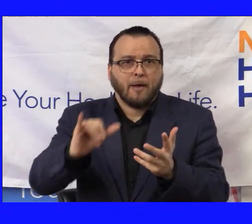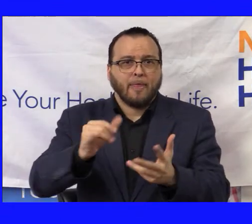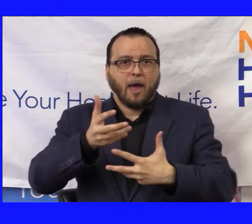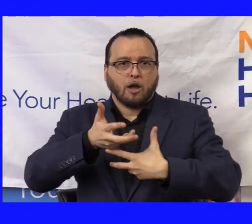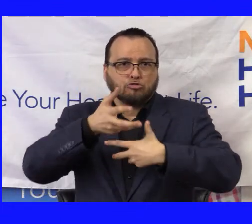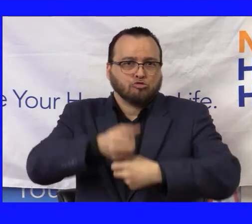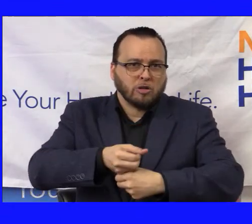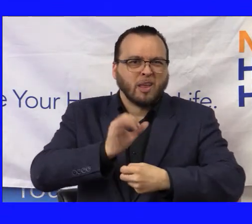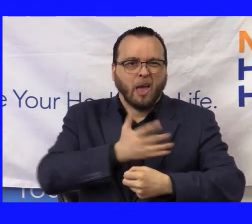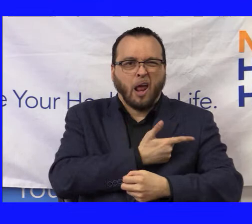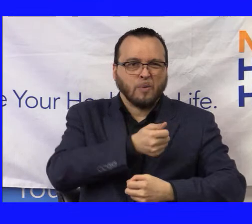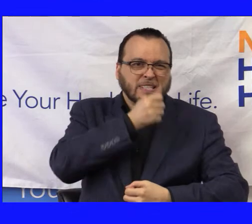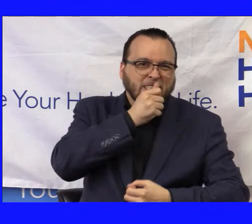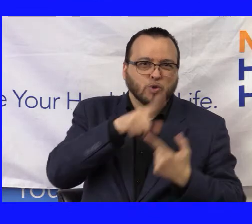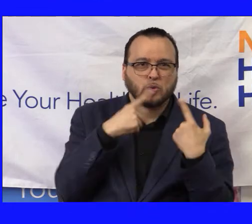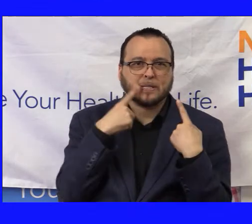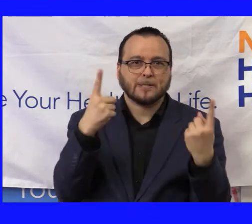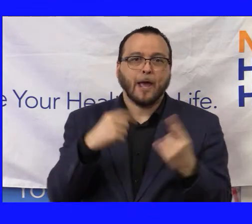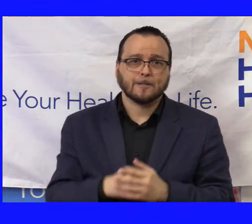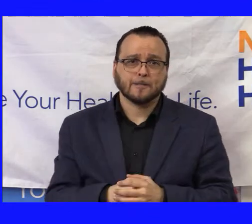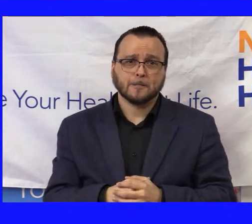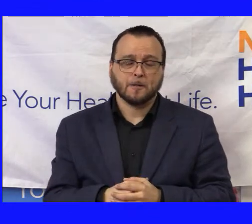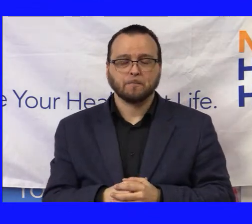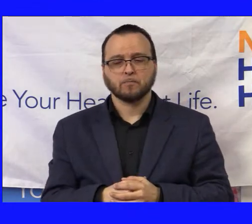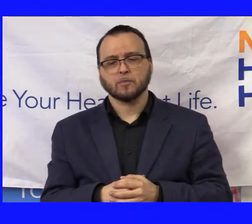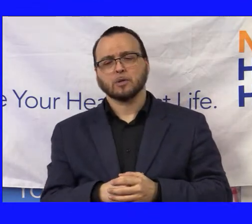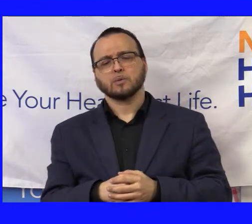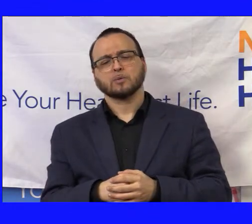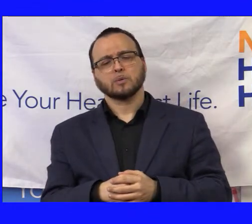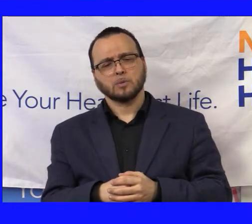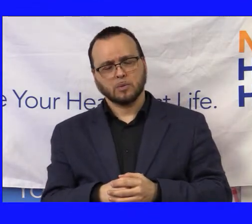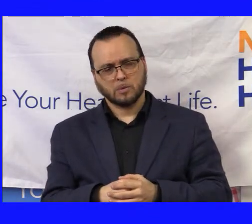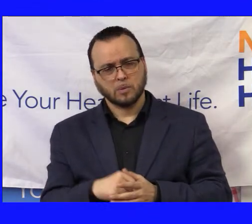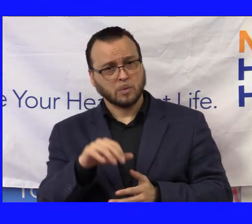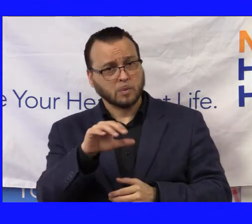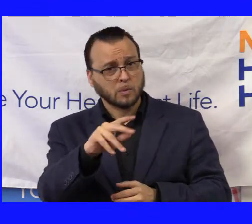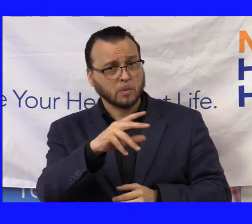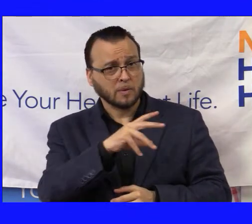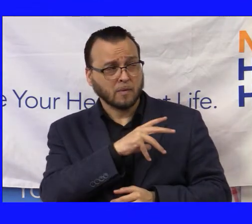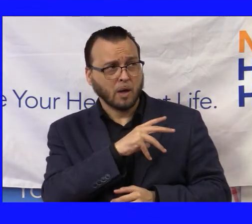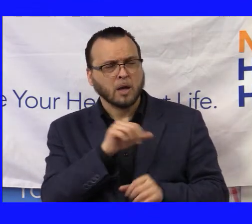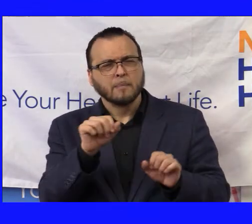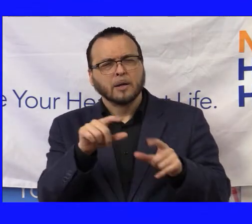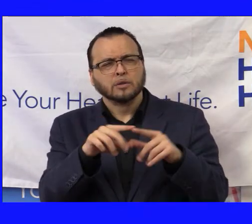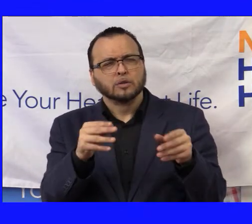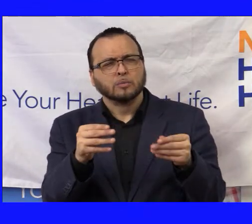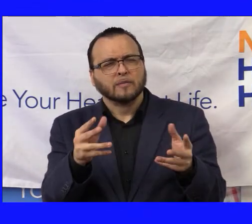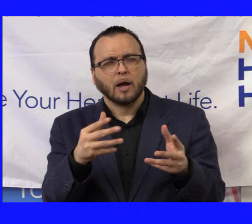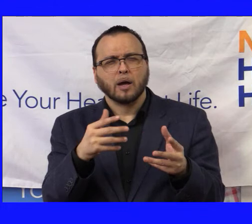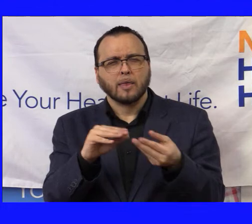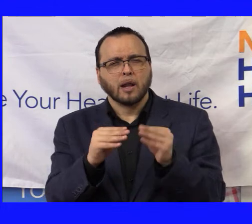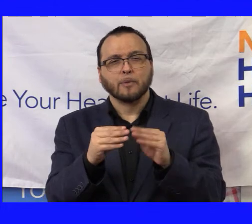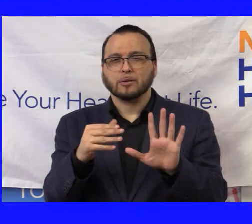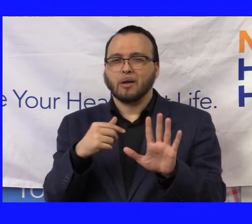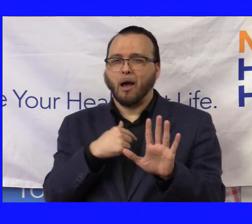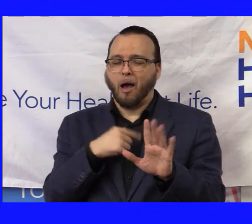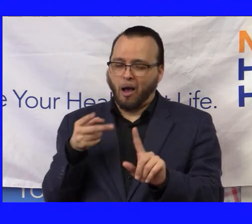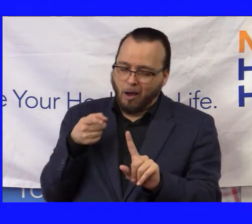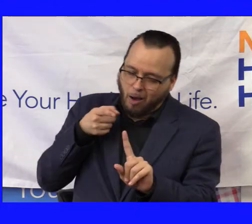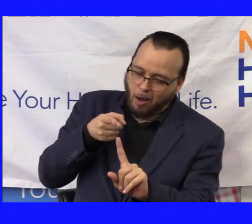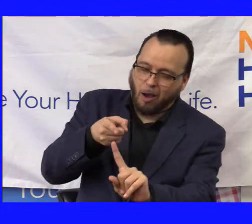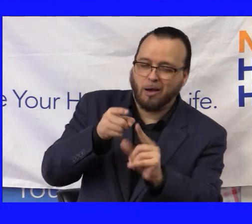success. So in that case, is it possible to provide the numbers? Again, I'm kind of a quantitative type of